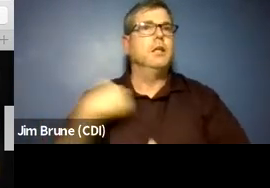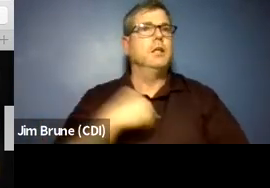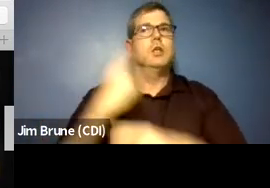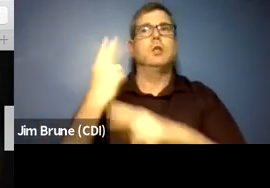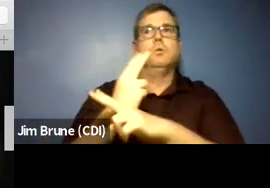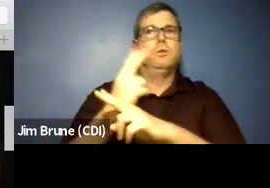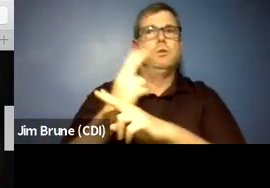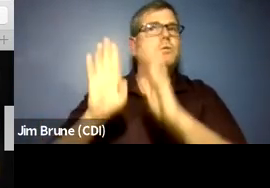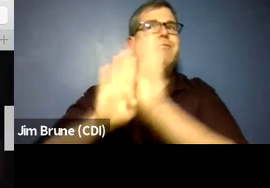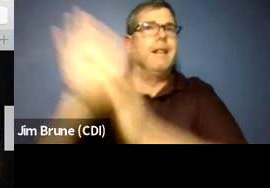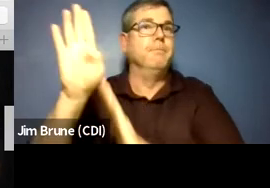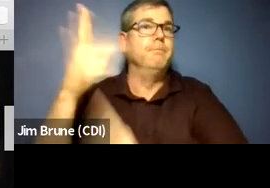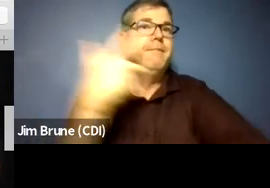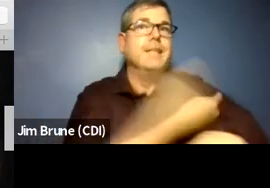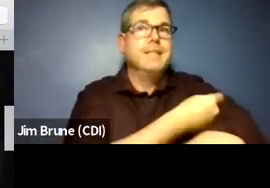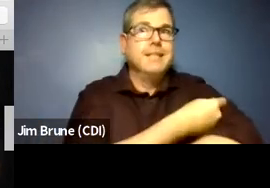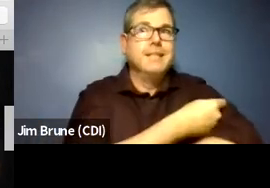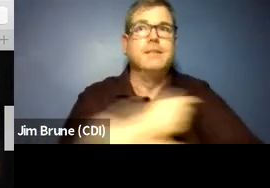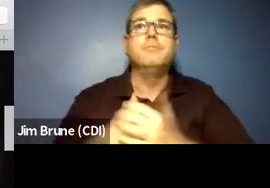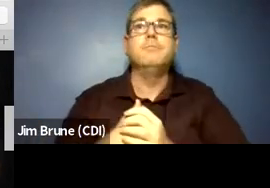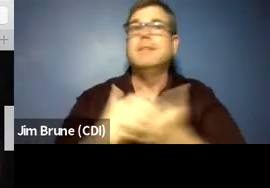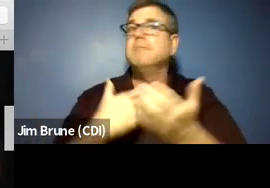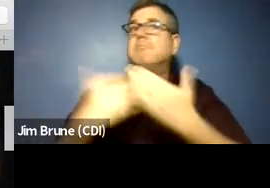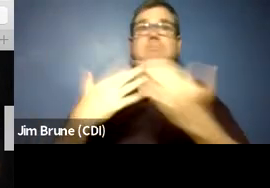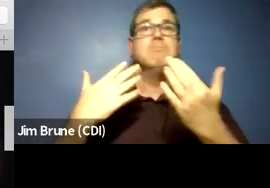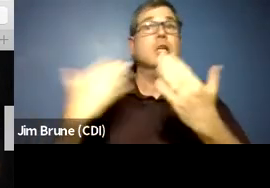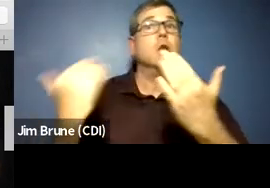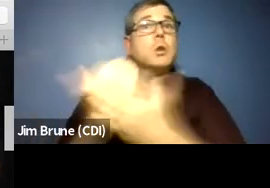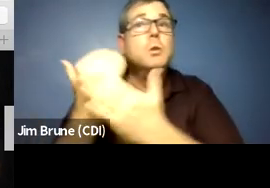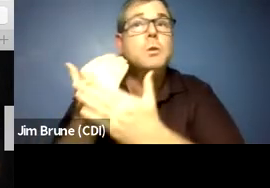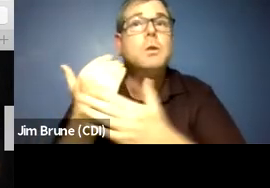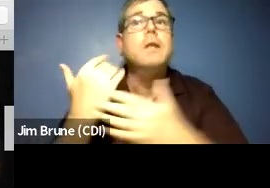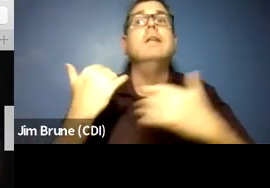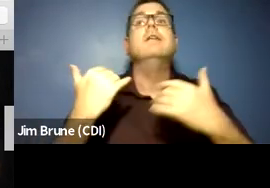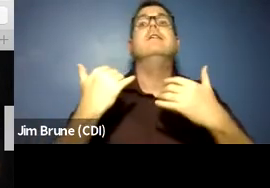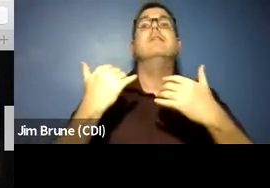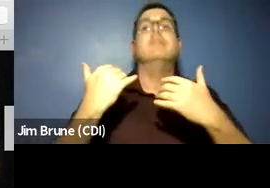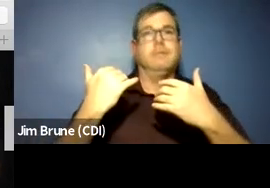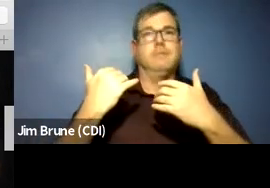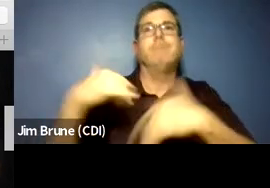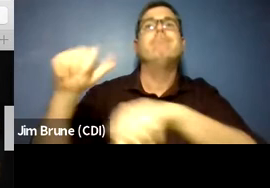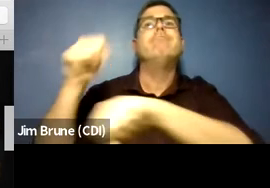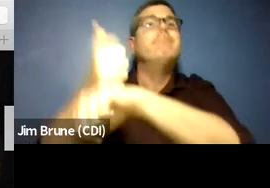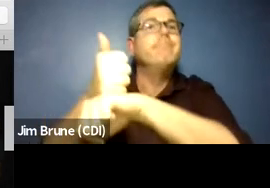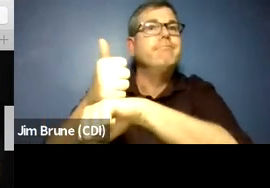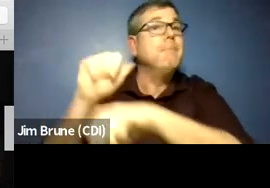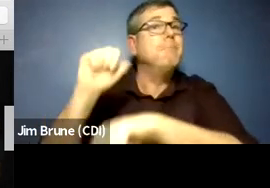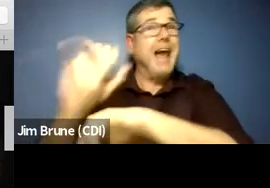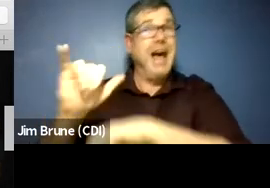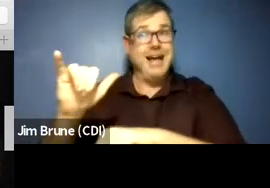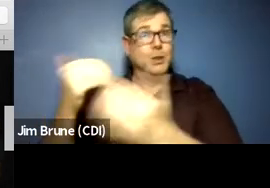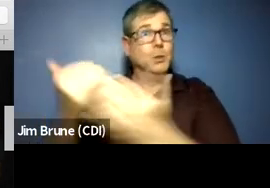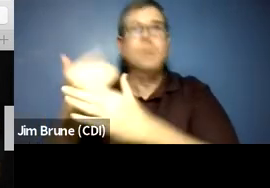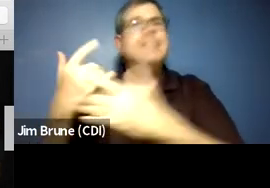technology, it is based on 30 years of research. So we've had a lot of information to use to develop these vaccines